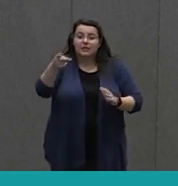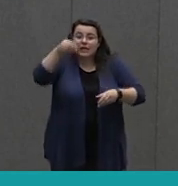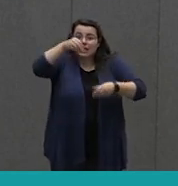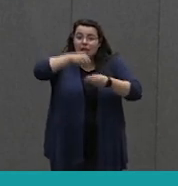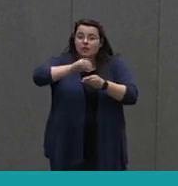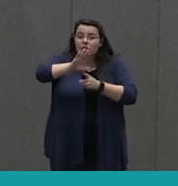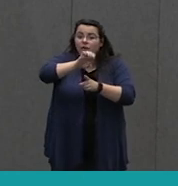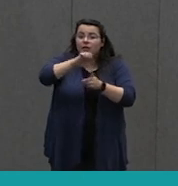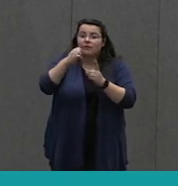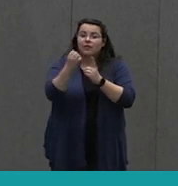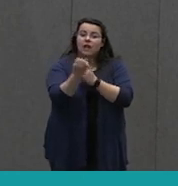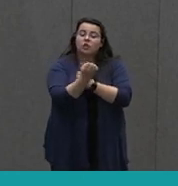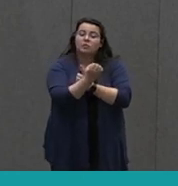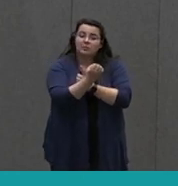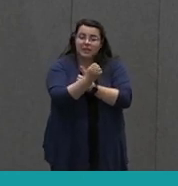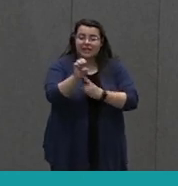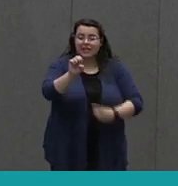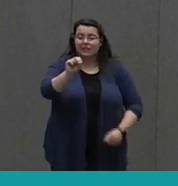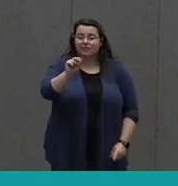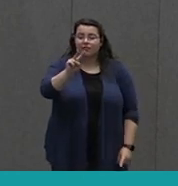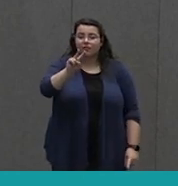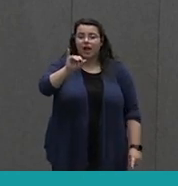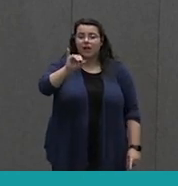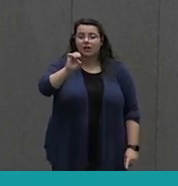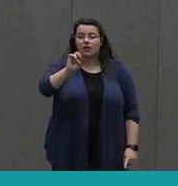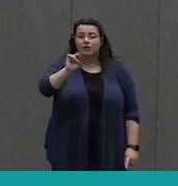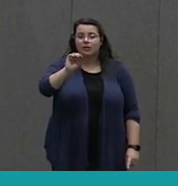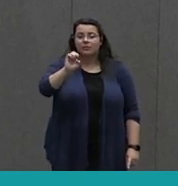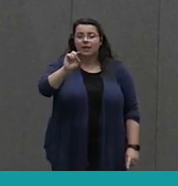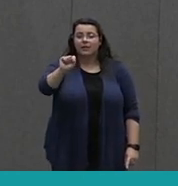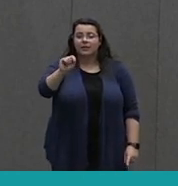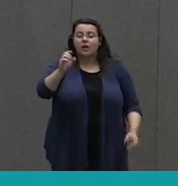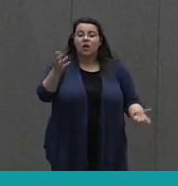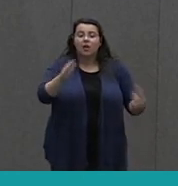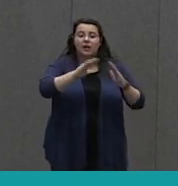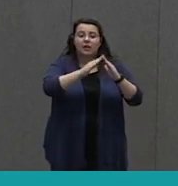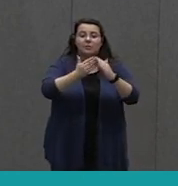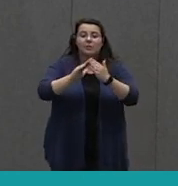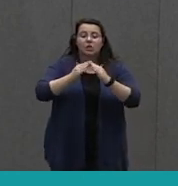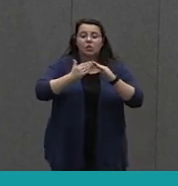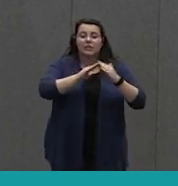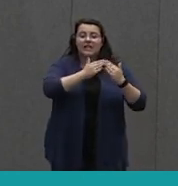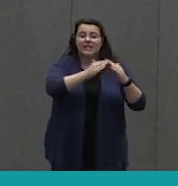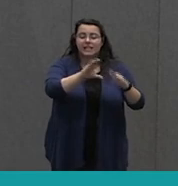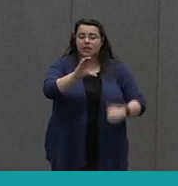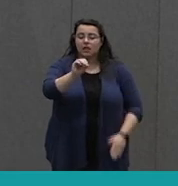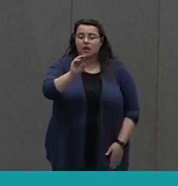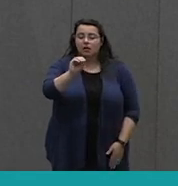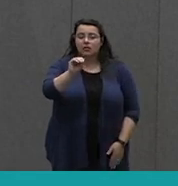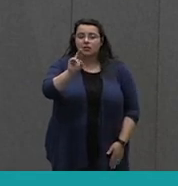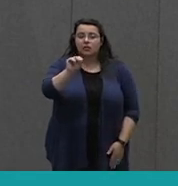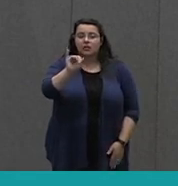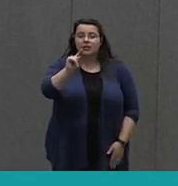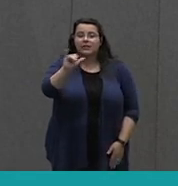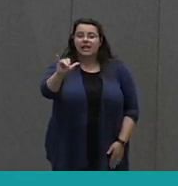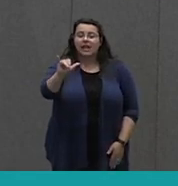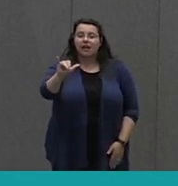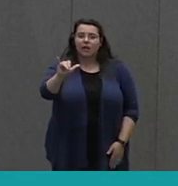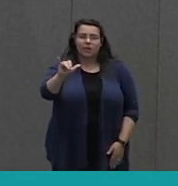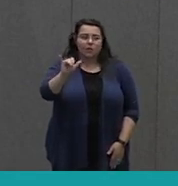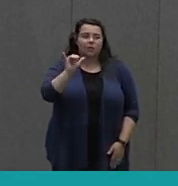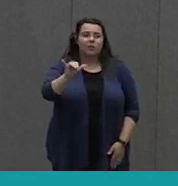toys on here. Oh, I wonder if you guys know what that one says. Or maybe this one. I bet